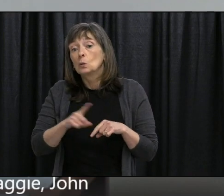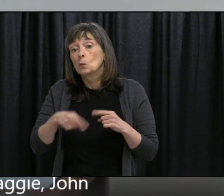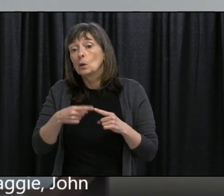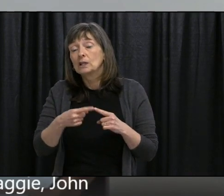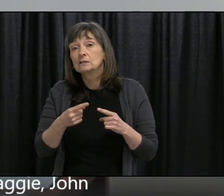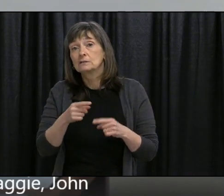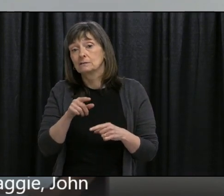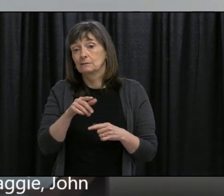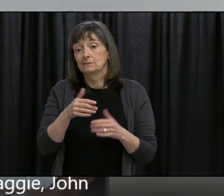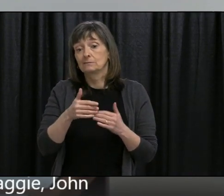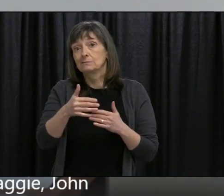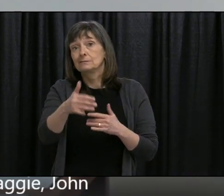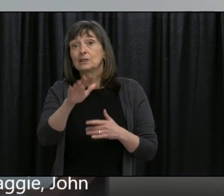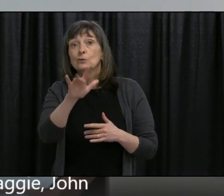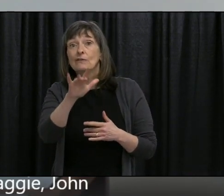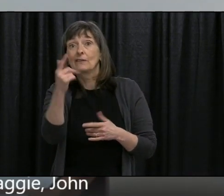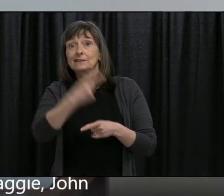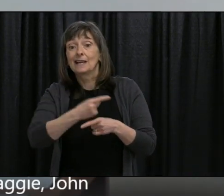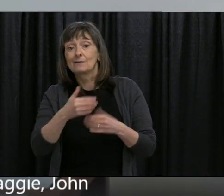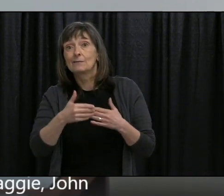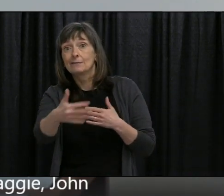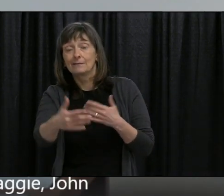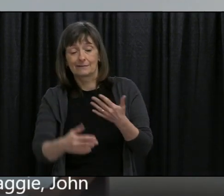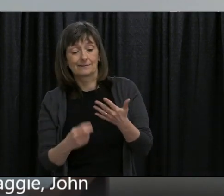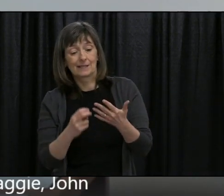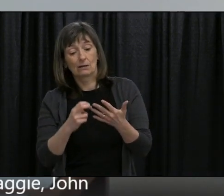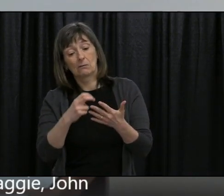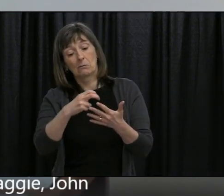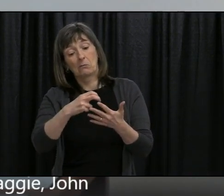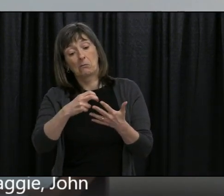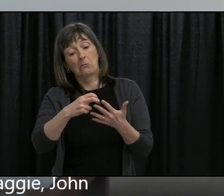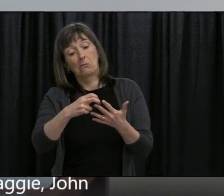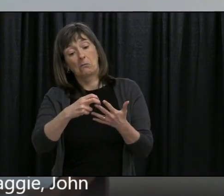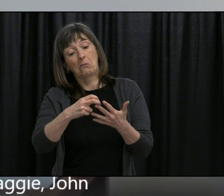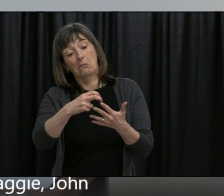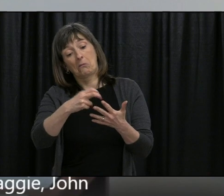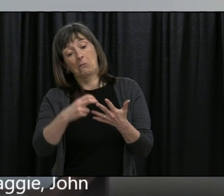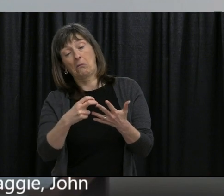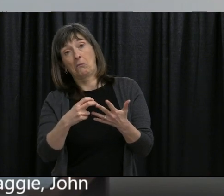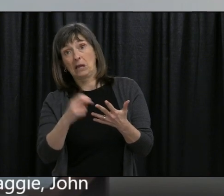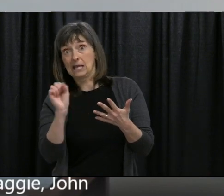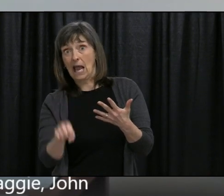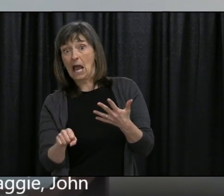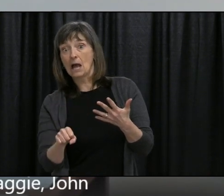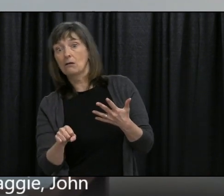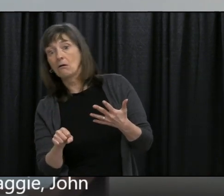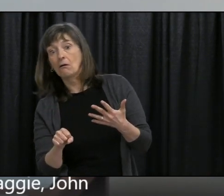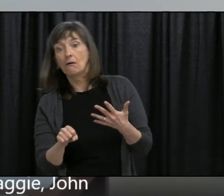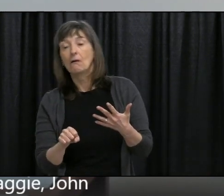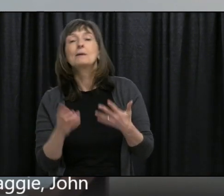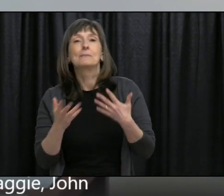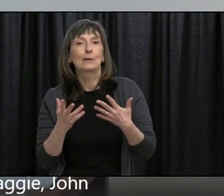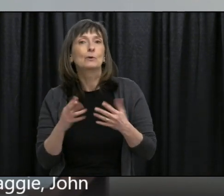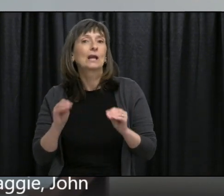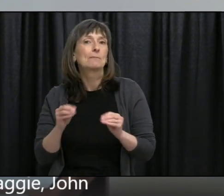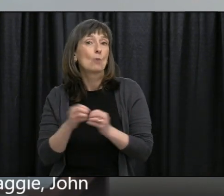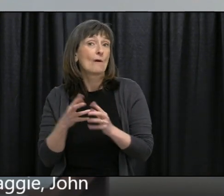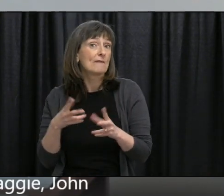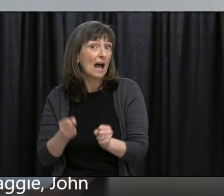days, whether or not we're actually able to move to alert level 3 as well. So I think it would be premature to give you a time